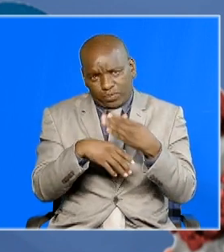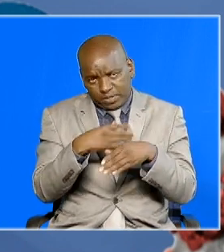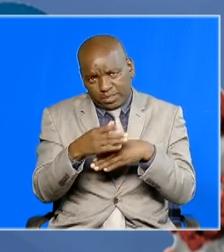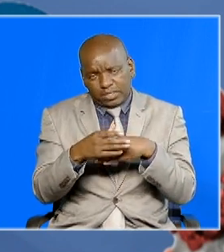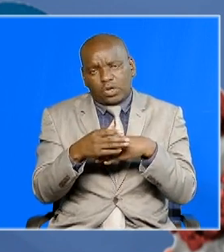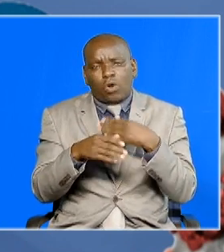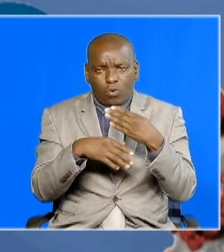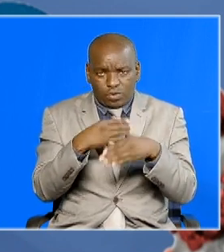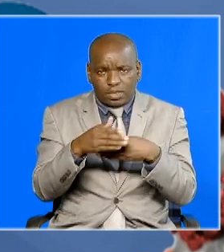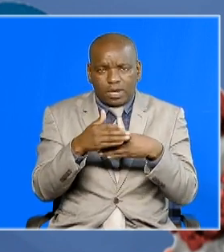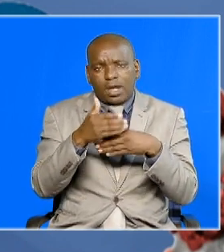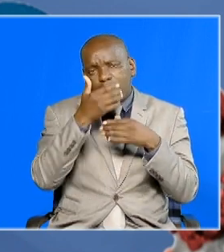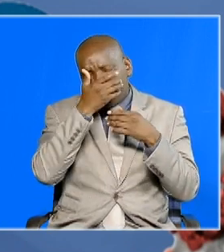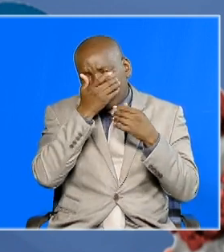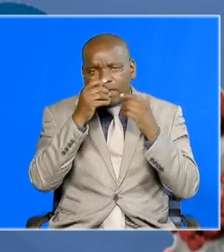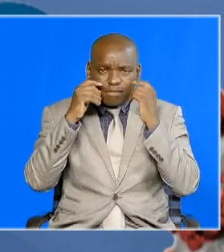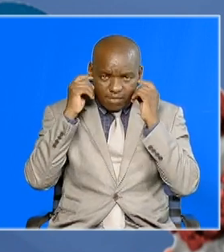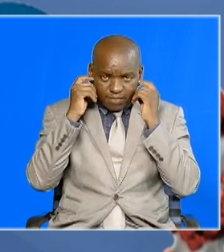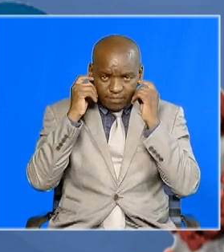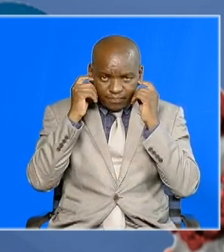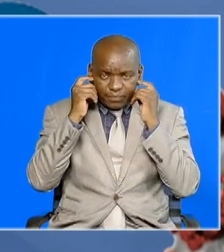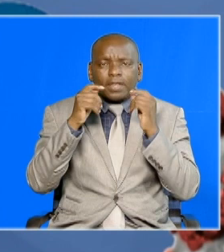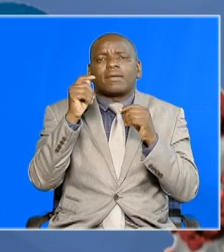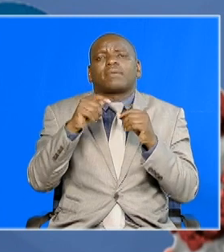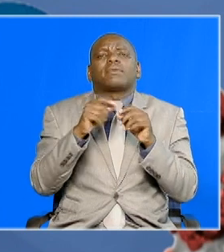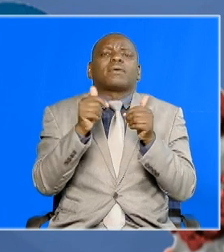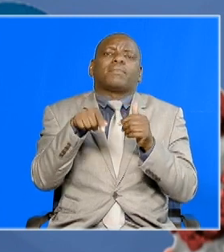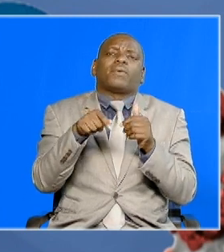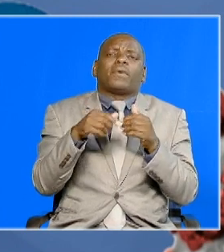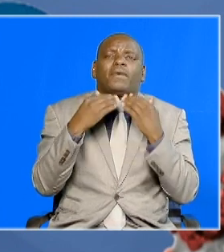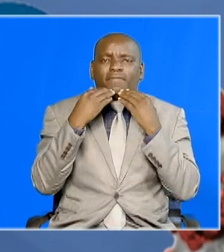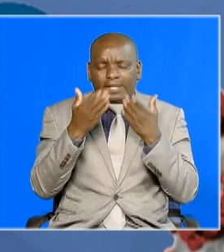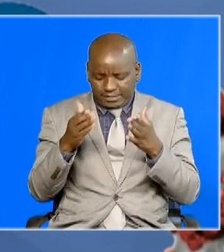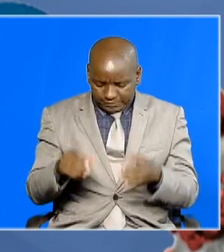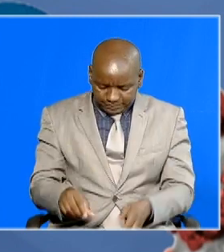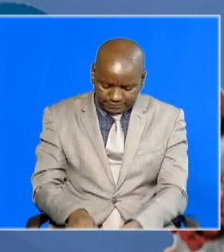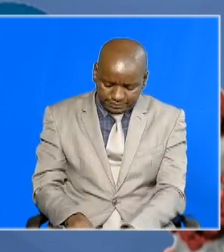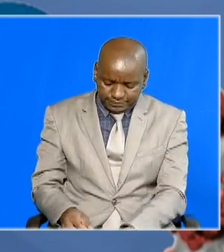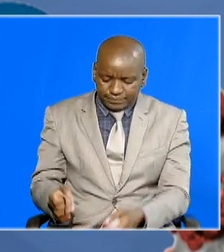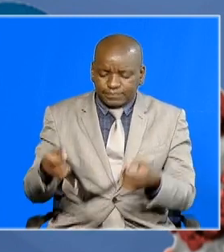always wear a face mask and do it properly. Thank you.